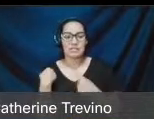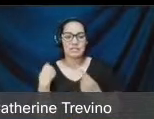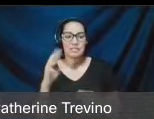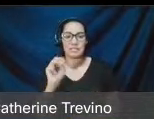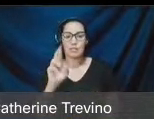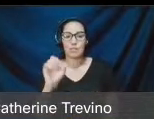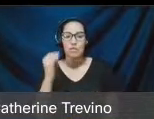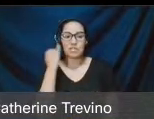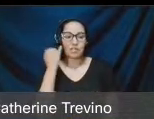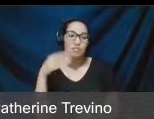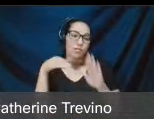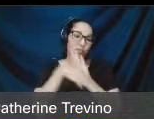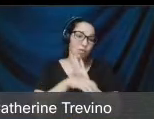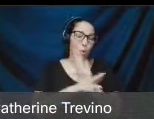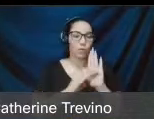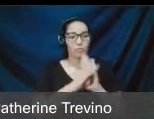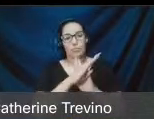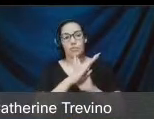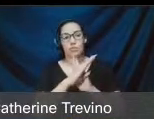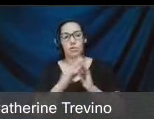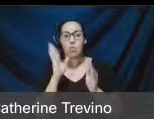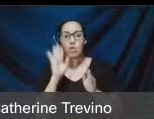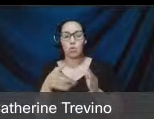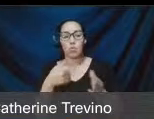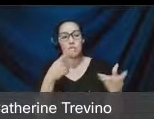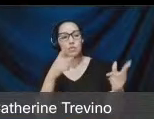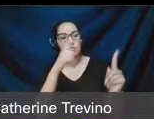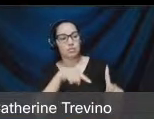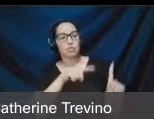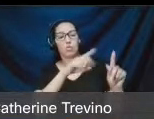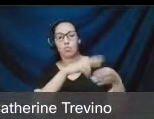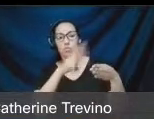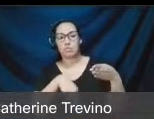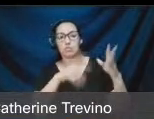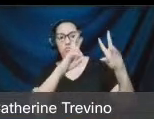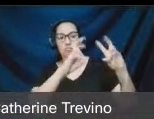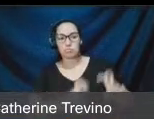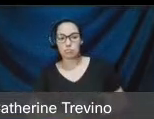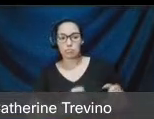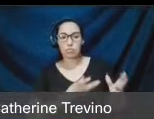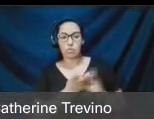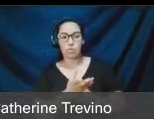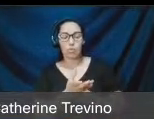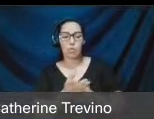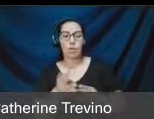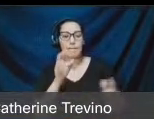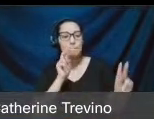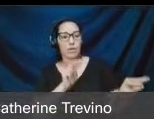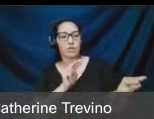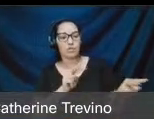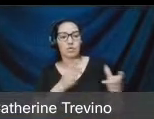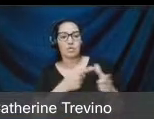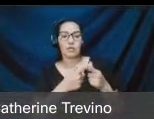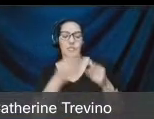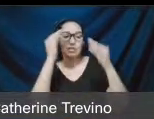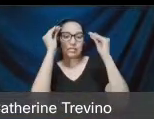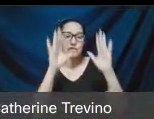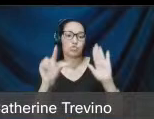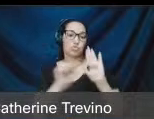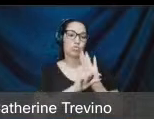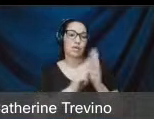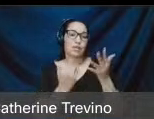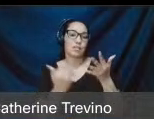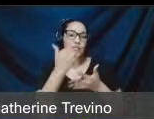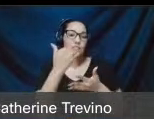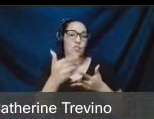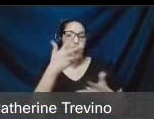will analyze these results and we will address this through our monitoring processes and through teacher vertical and grade level collaboration and